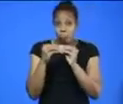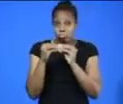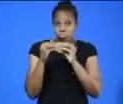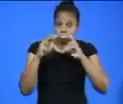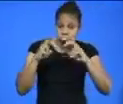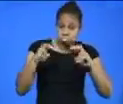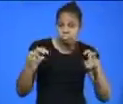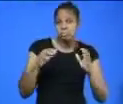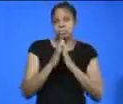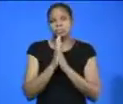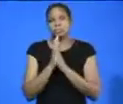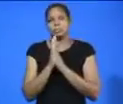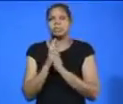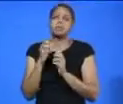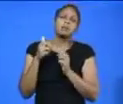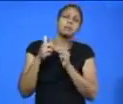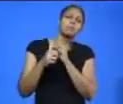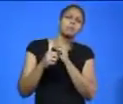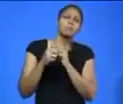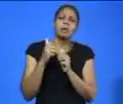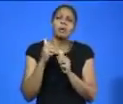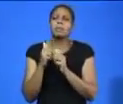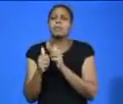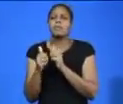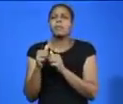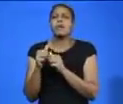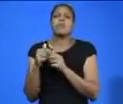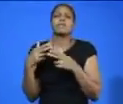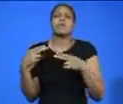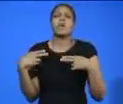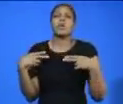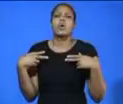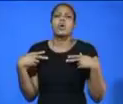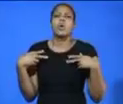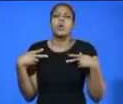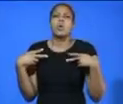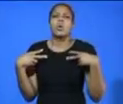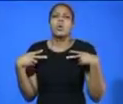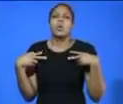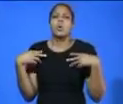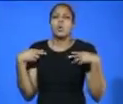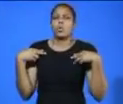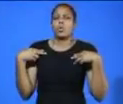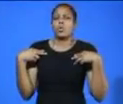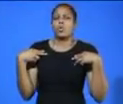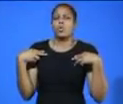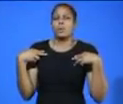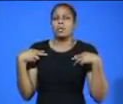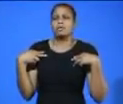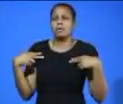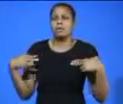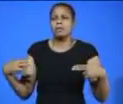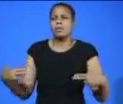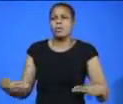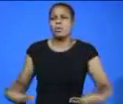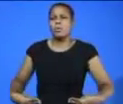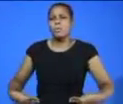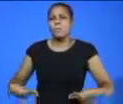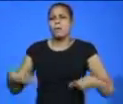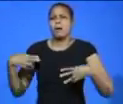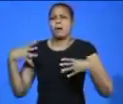The issue of our human perplexity and the divine purpose